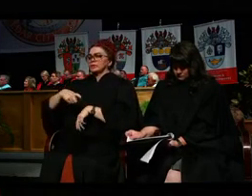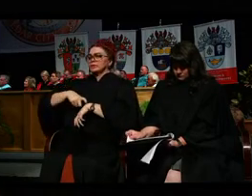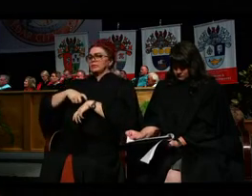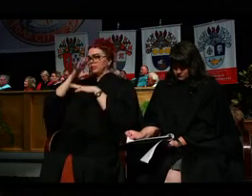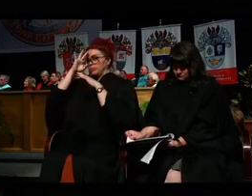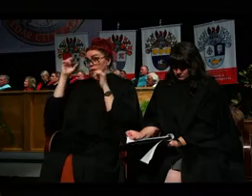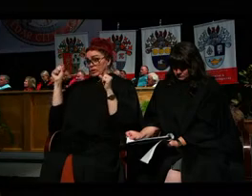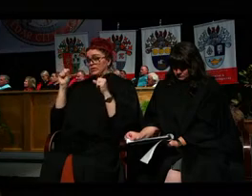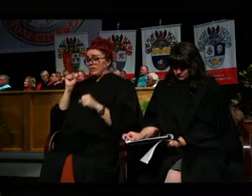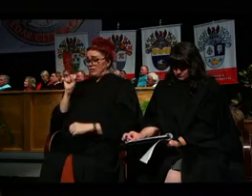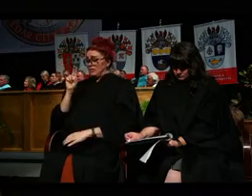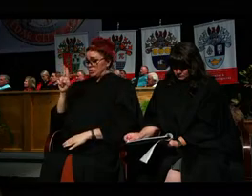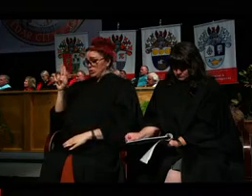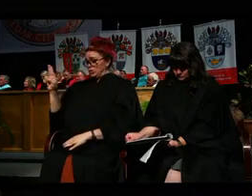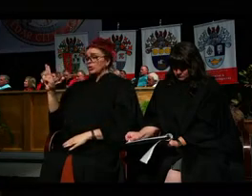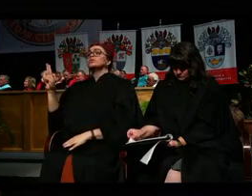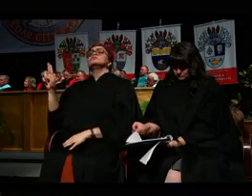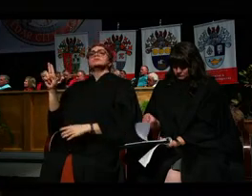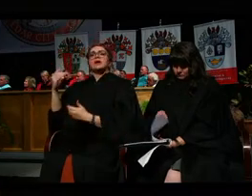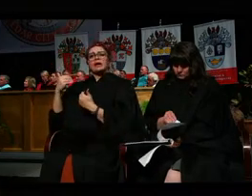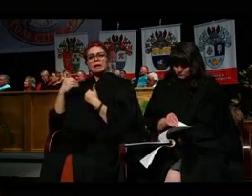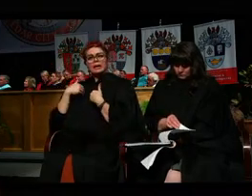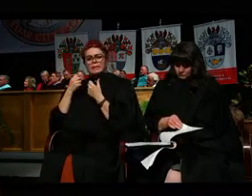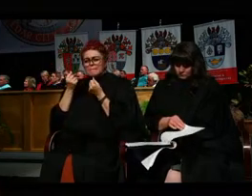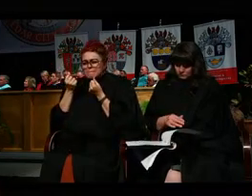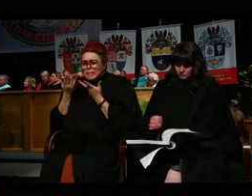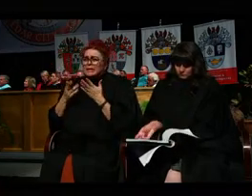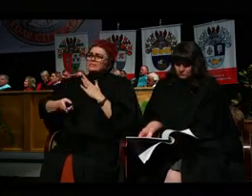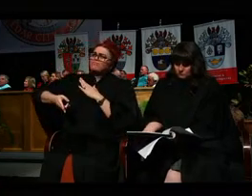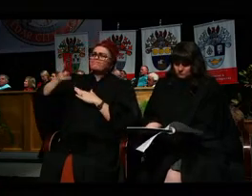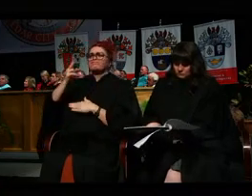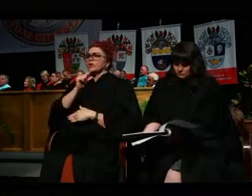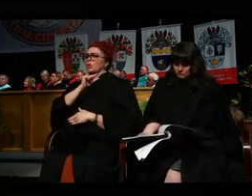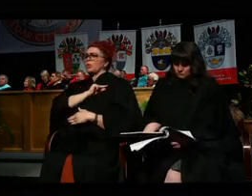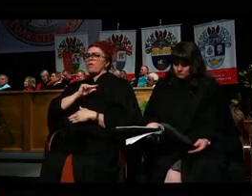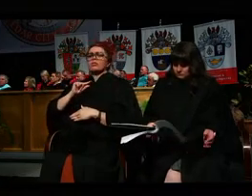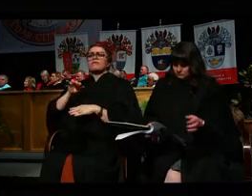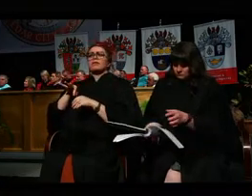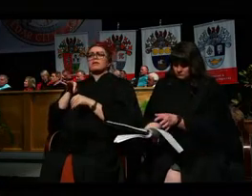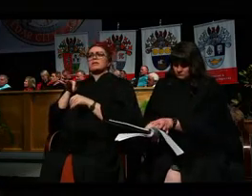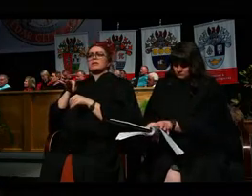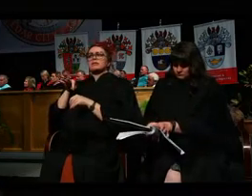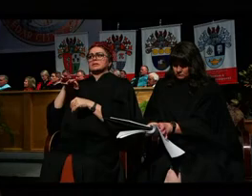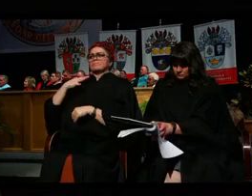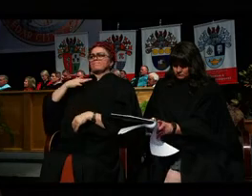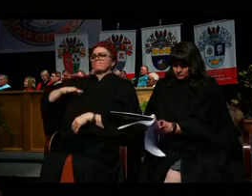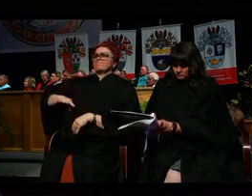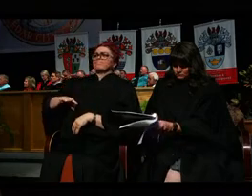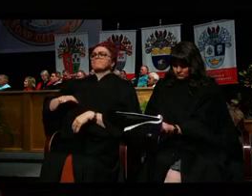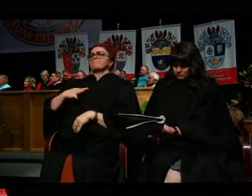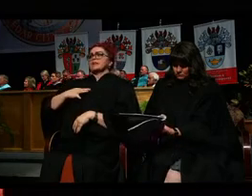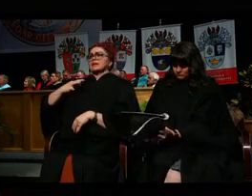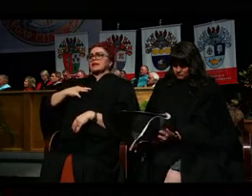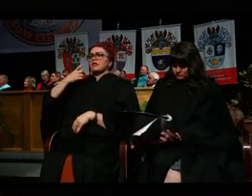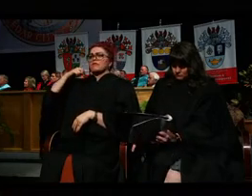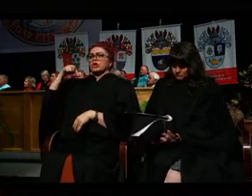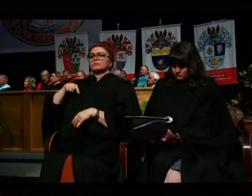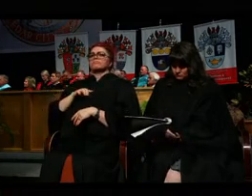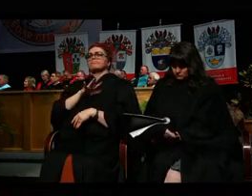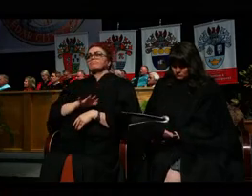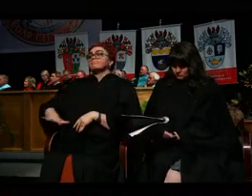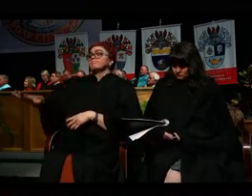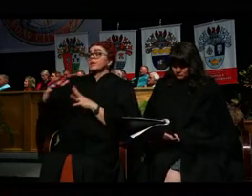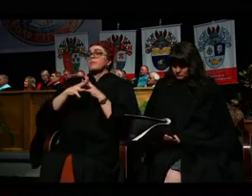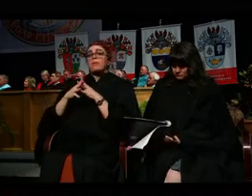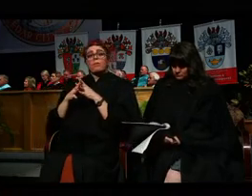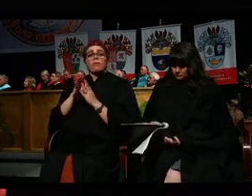University attracted a number of highly qualified candidates from across the nation who the board